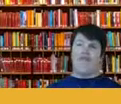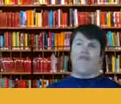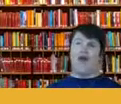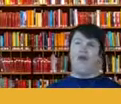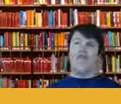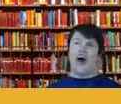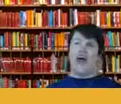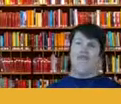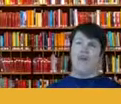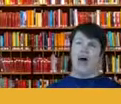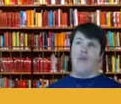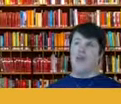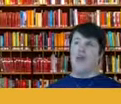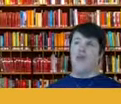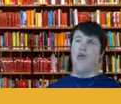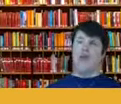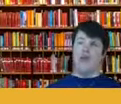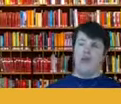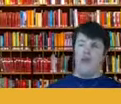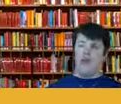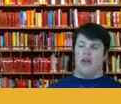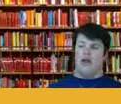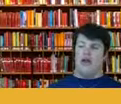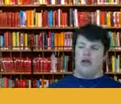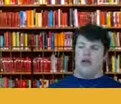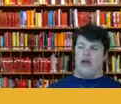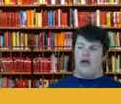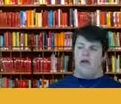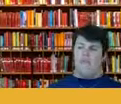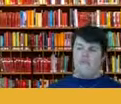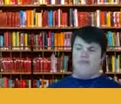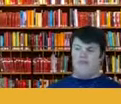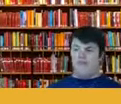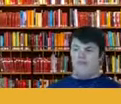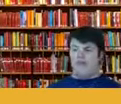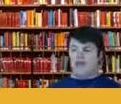leave after 400 times and I wasn't going to learn it."